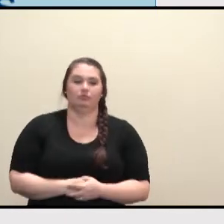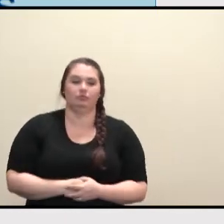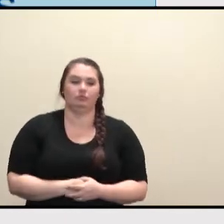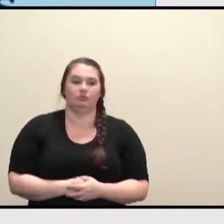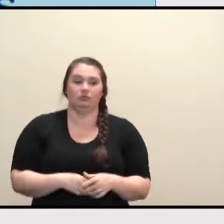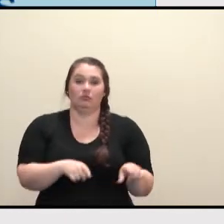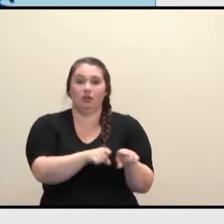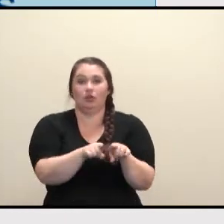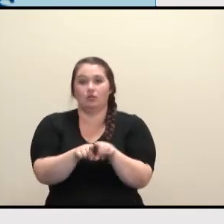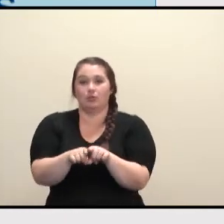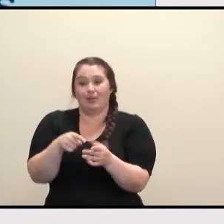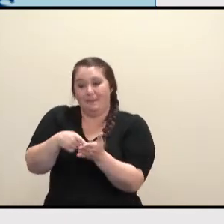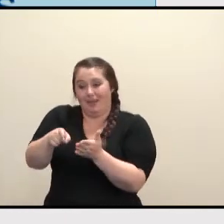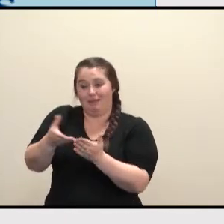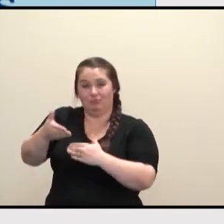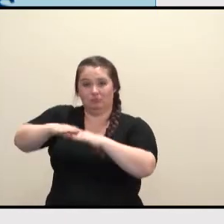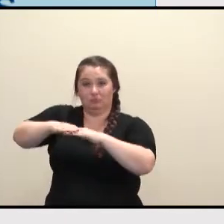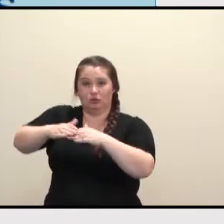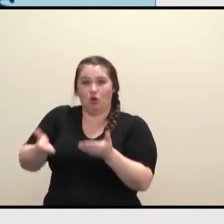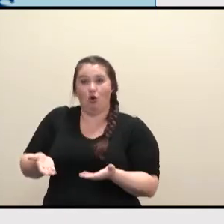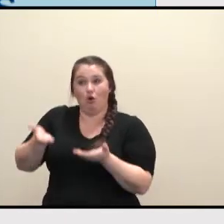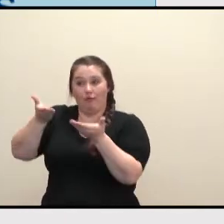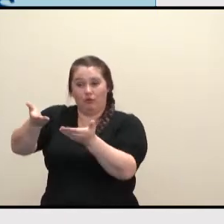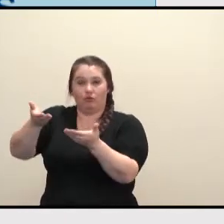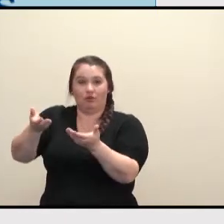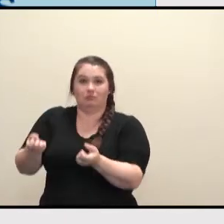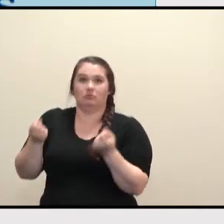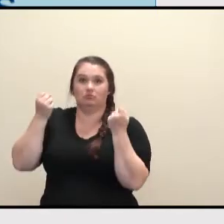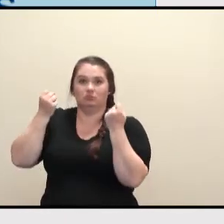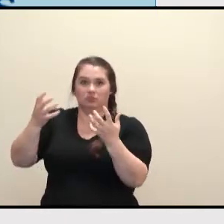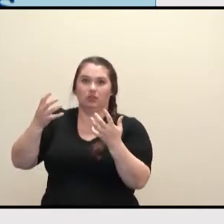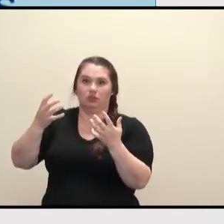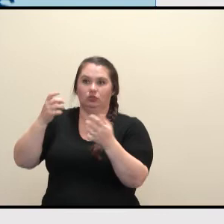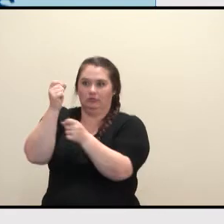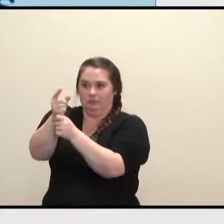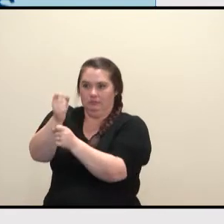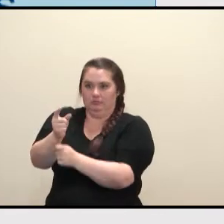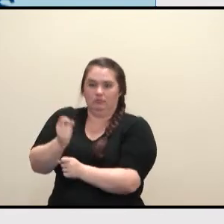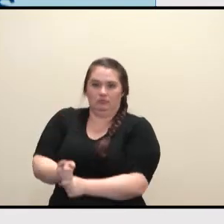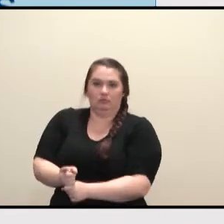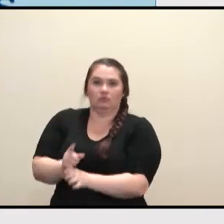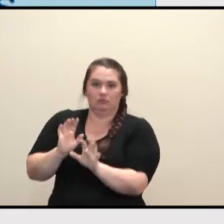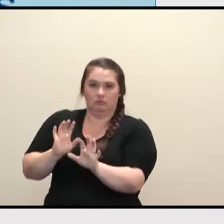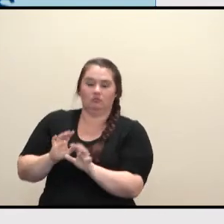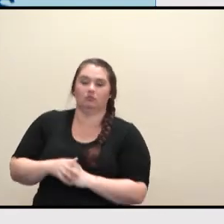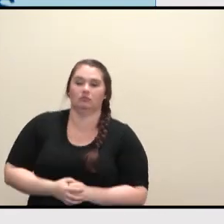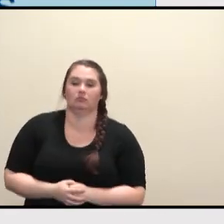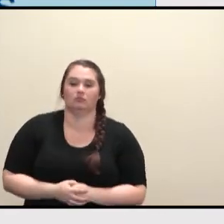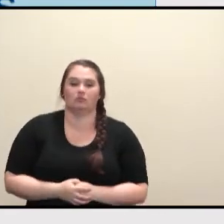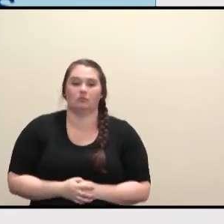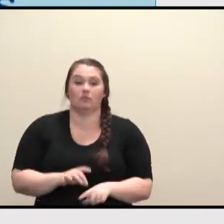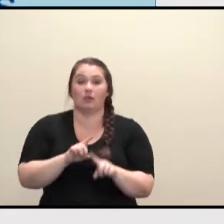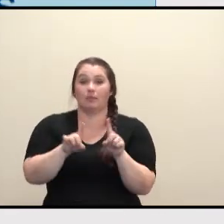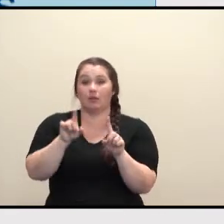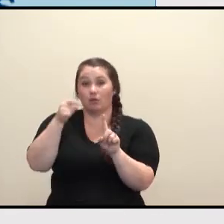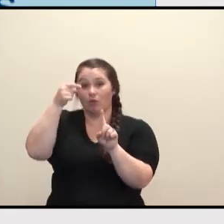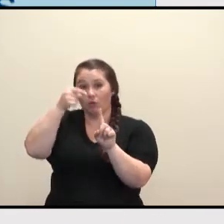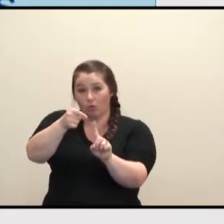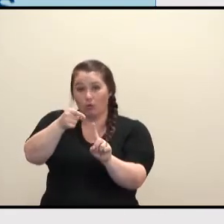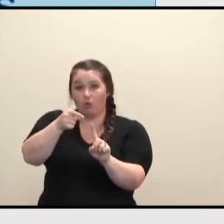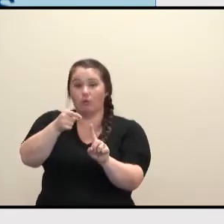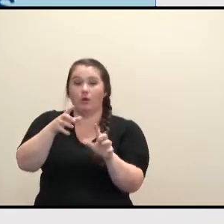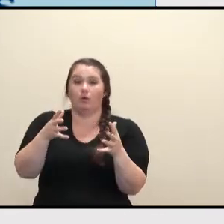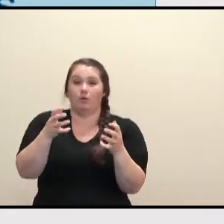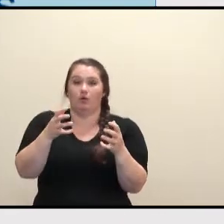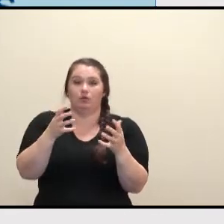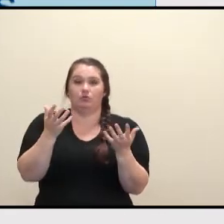we are providing those pay increases as much as we can for our employees every year. But you know, the goal there is to do it within